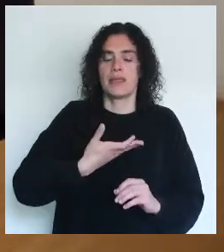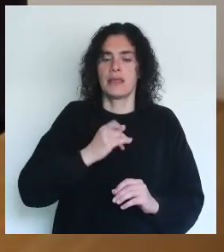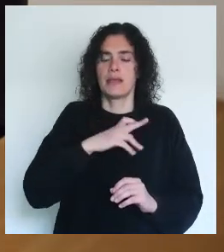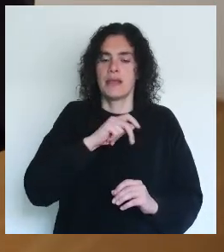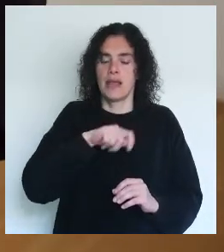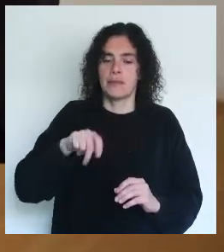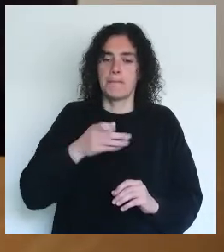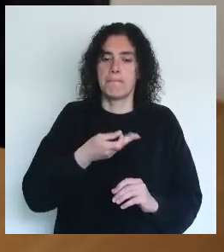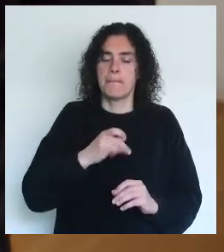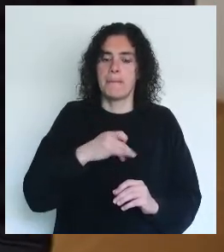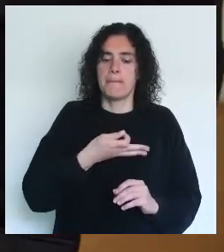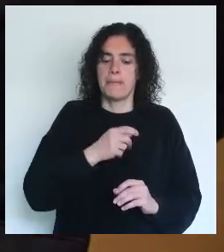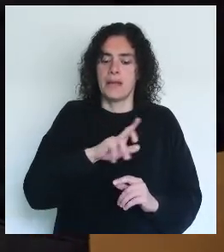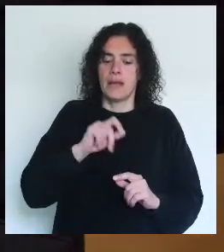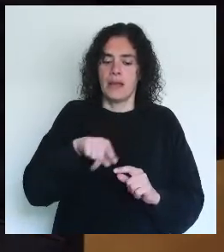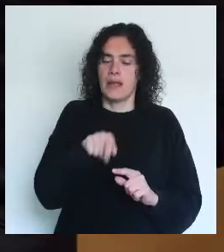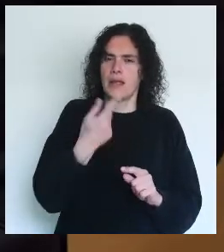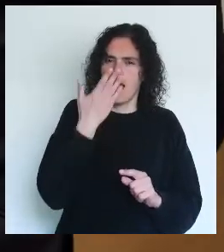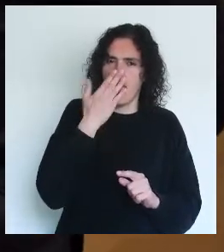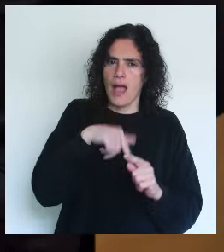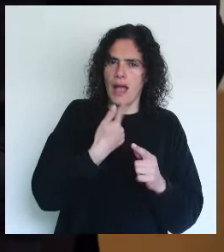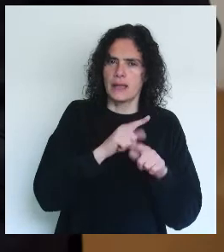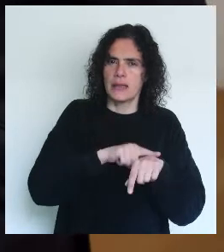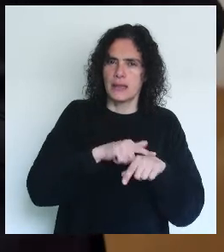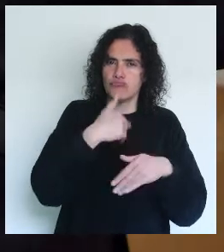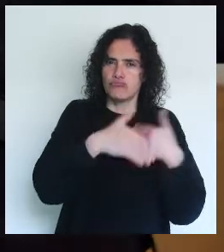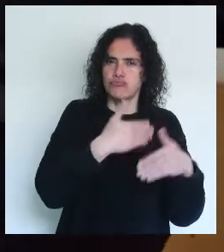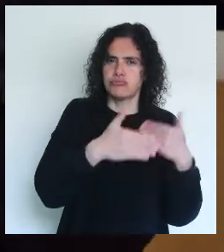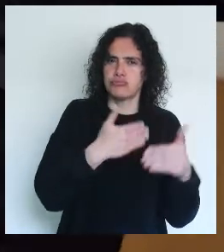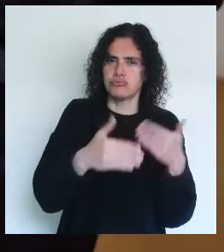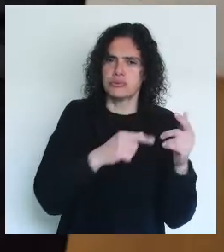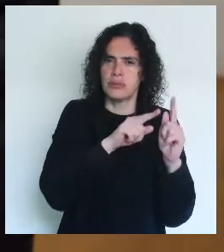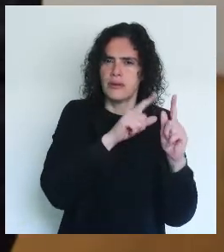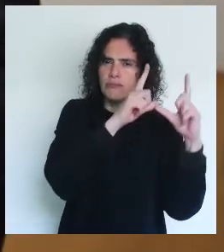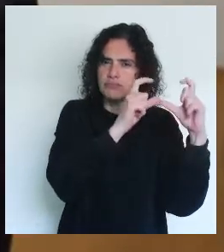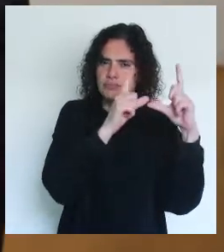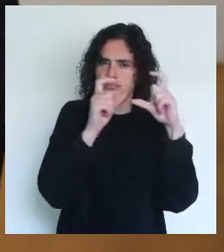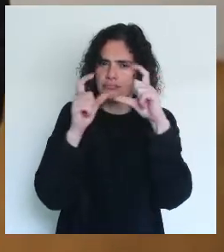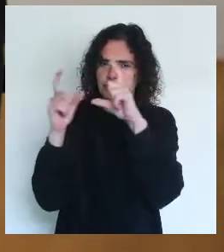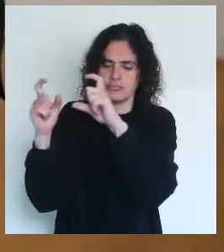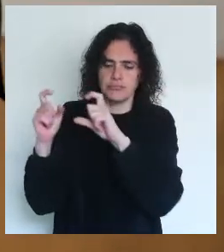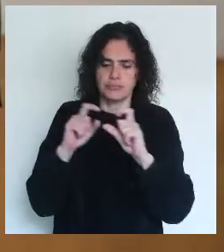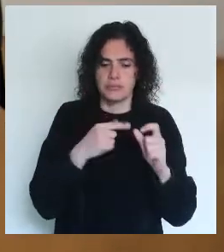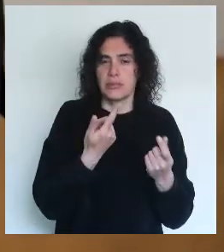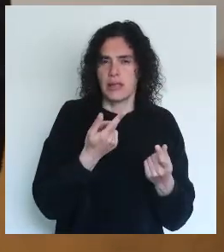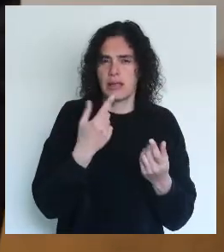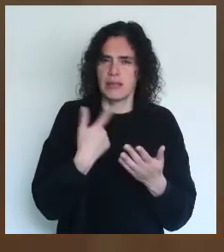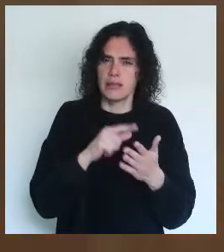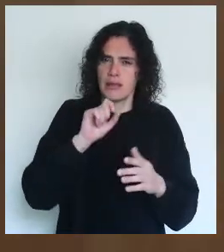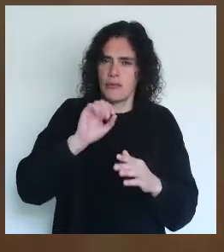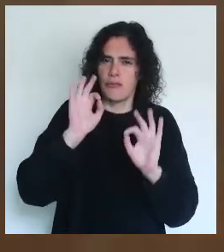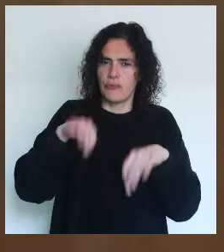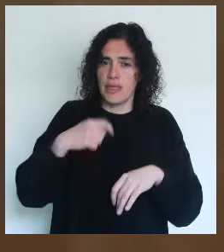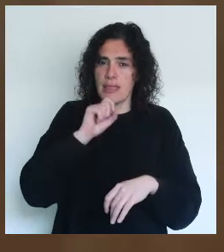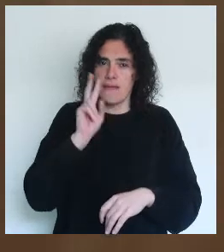Piper, as you walk through it, as time seems to be passing through the photography, almost end up in absolute visibility.